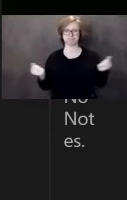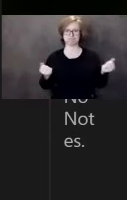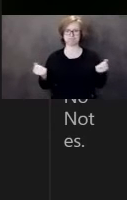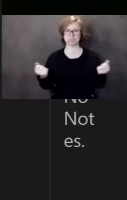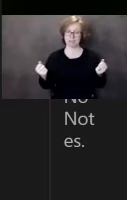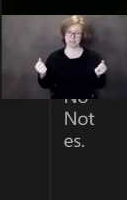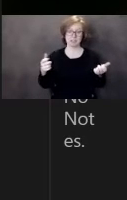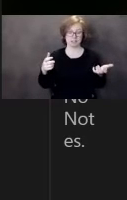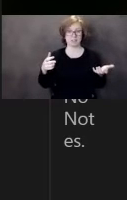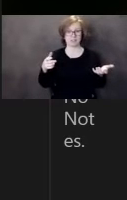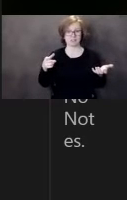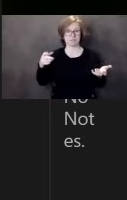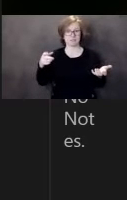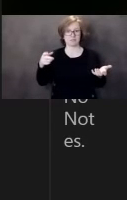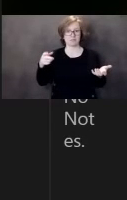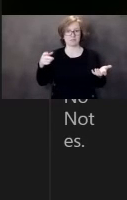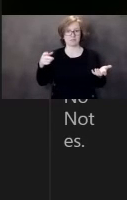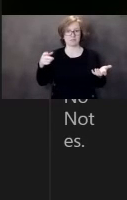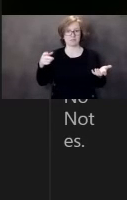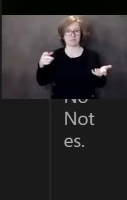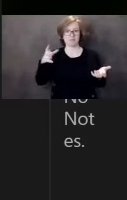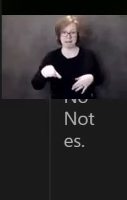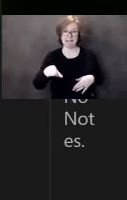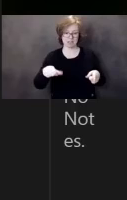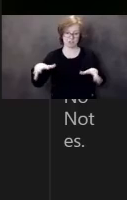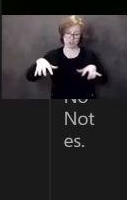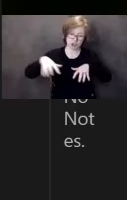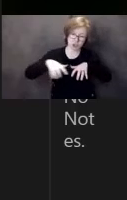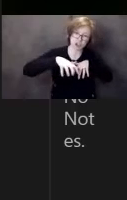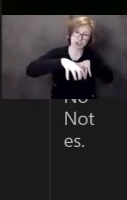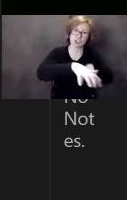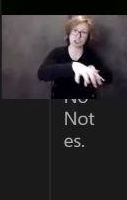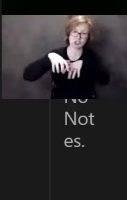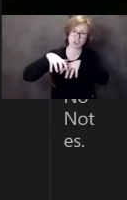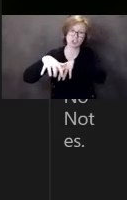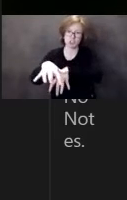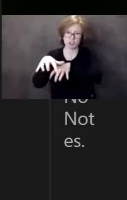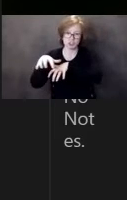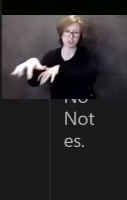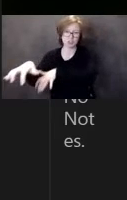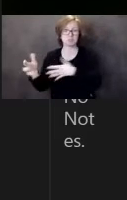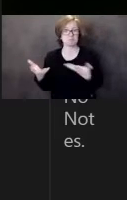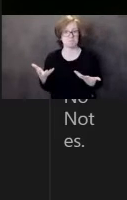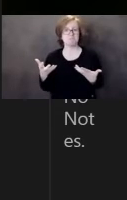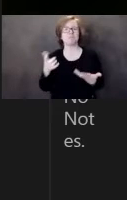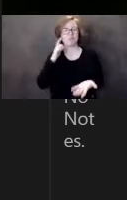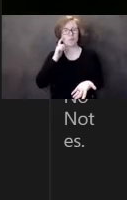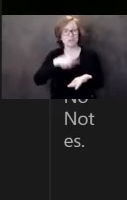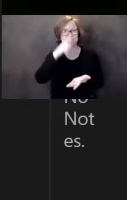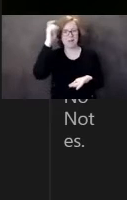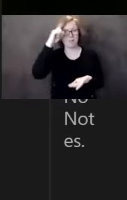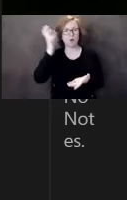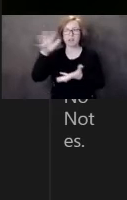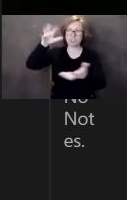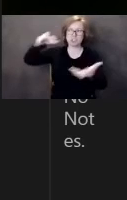for that service. If you're a large scale farm, you might do that. Generally, that's calcium carbonate. You need to